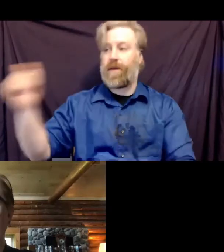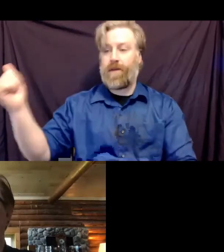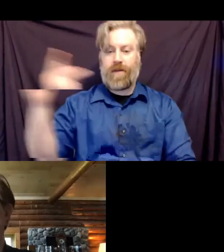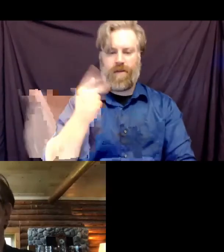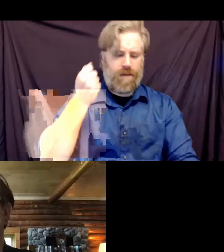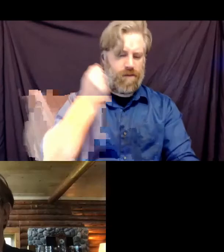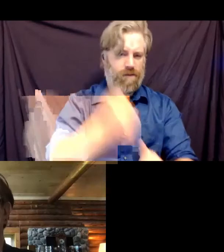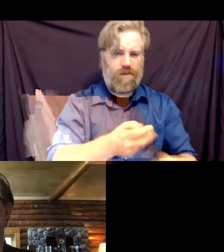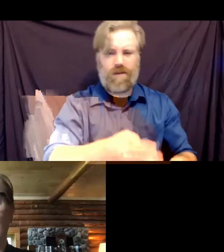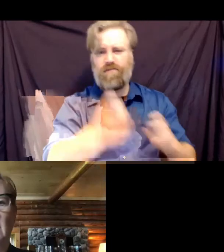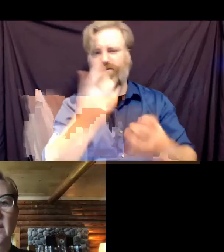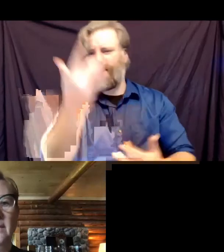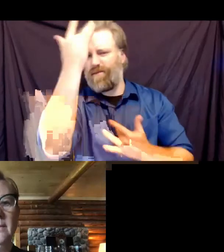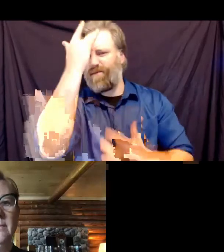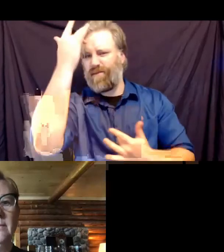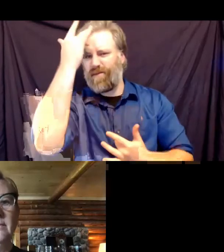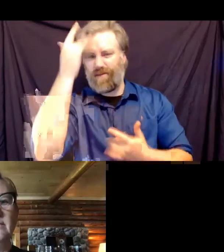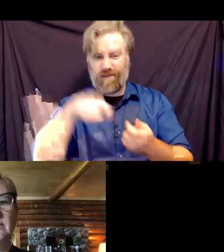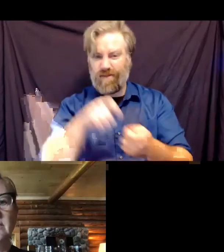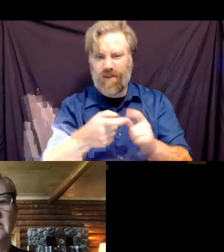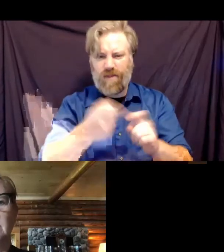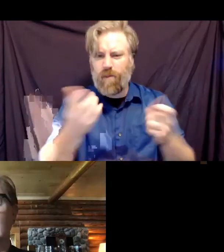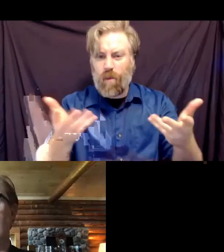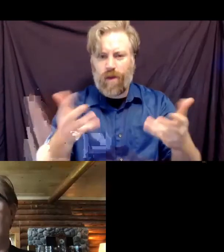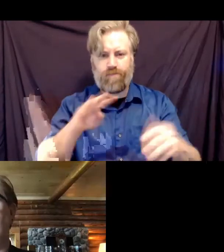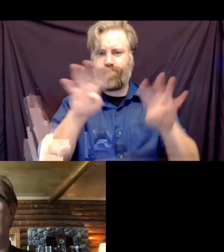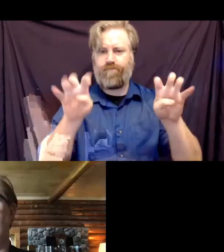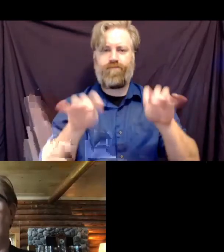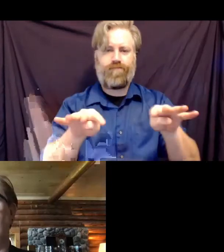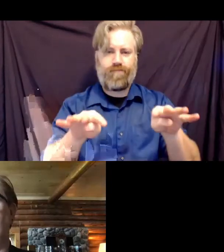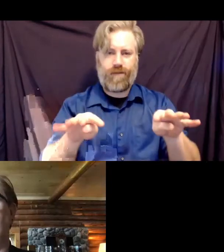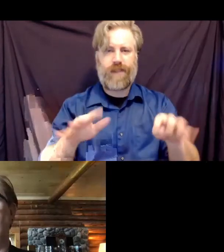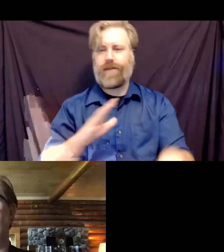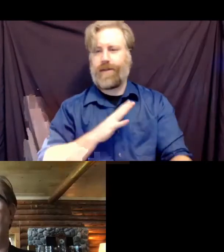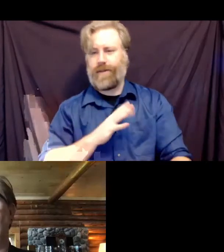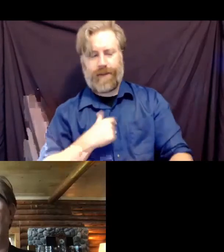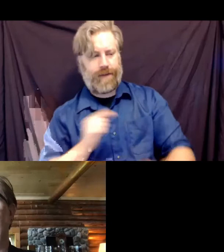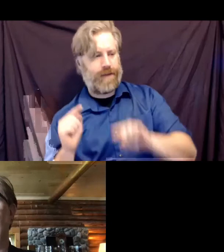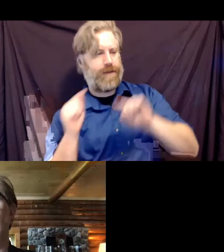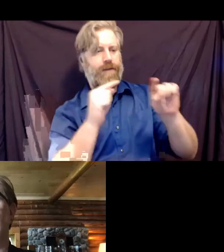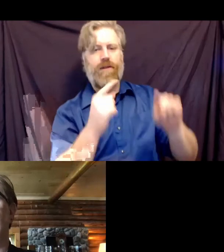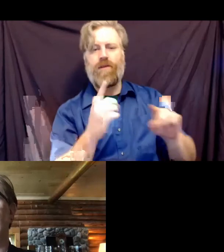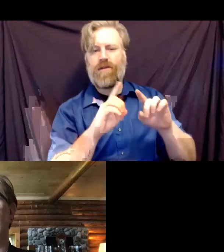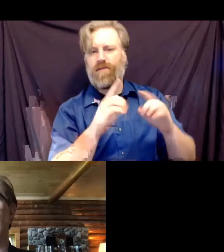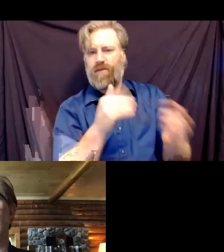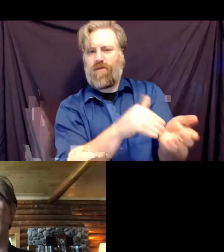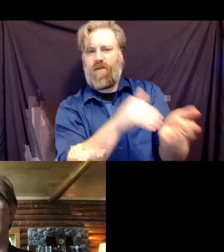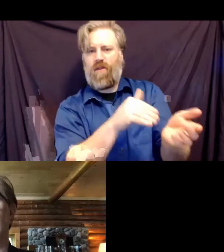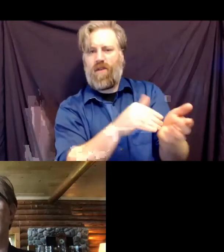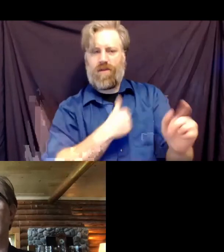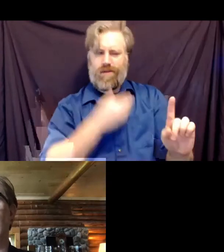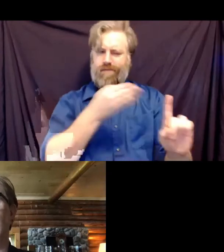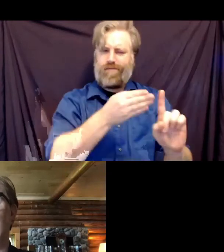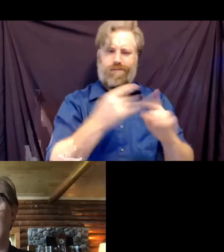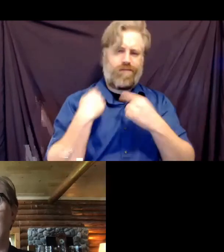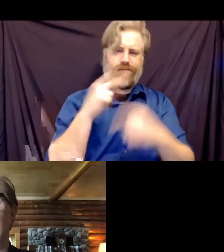and I didn't know exactly what it was about. Went to see my family doctor, who I'd been my doctor for about 30